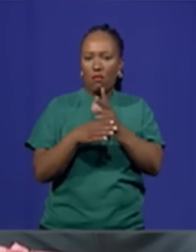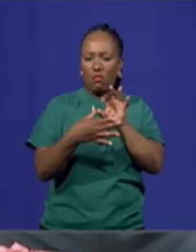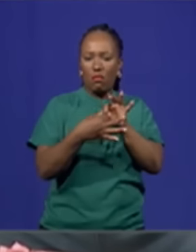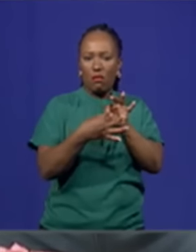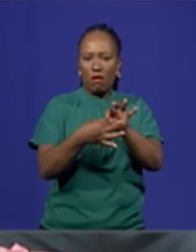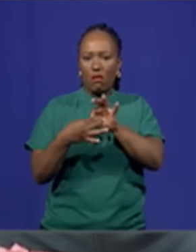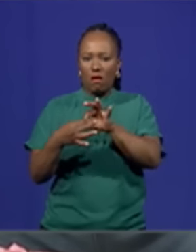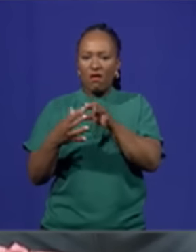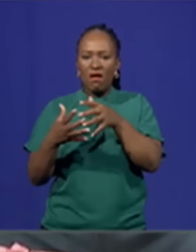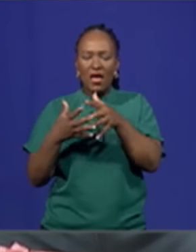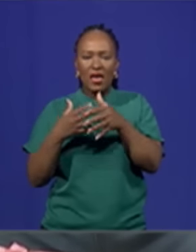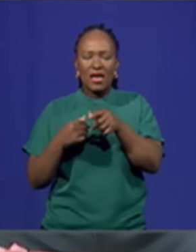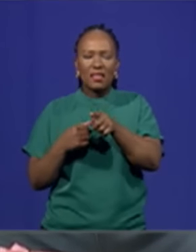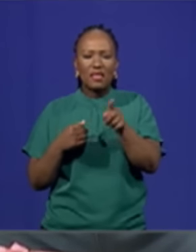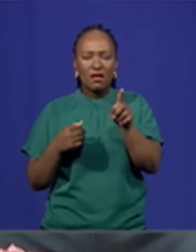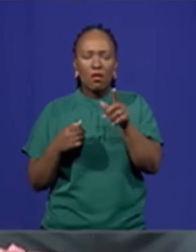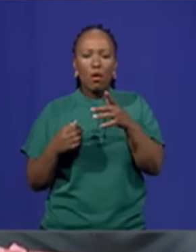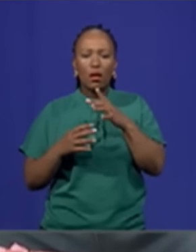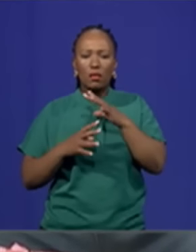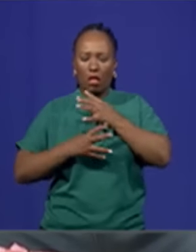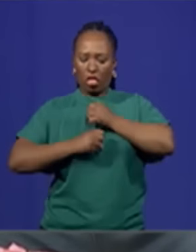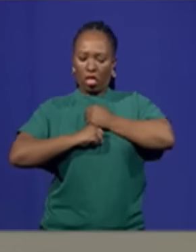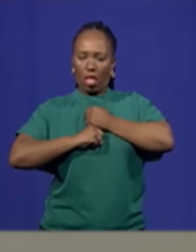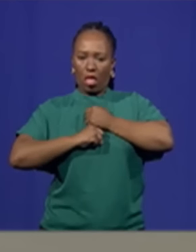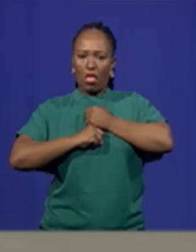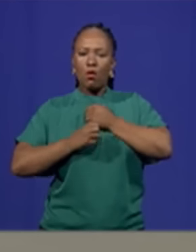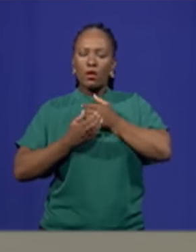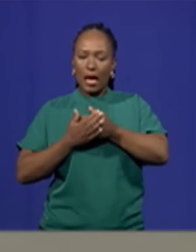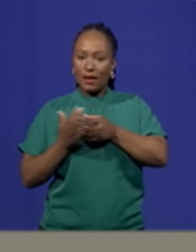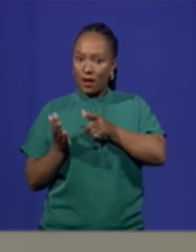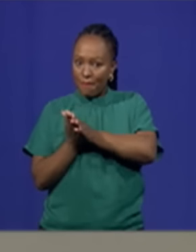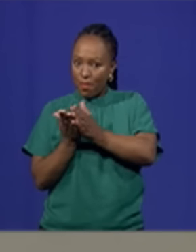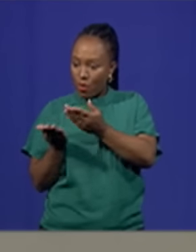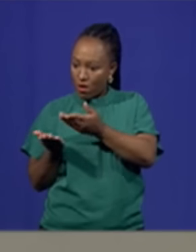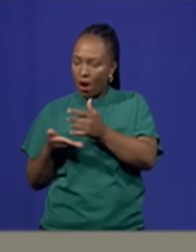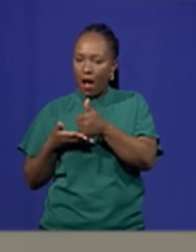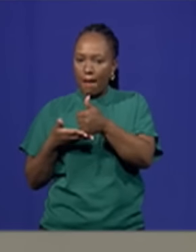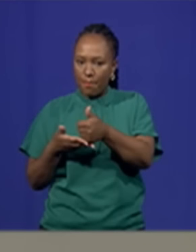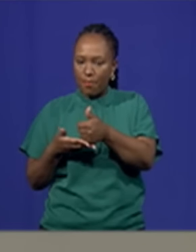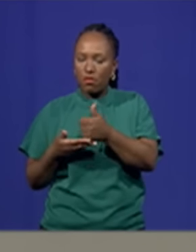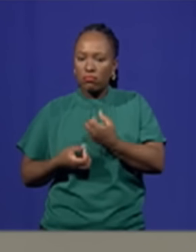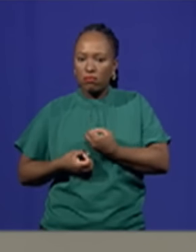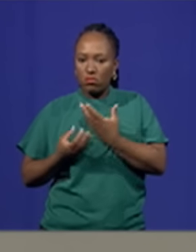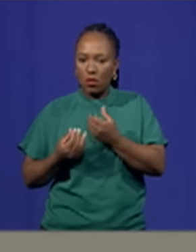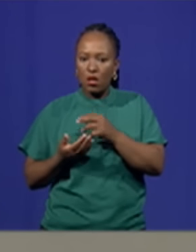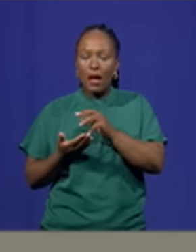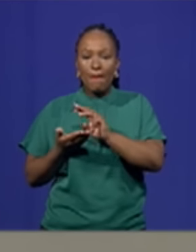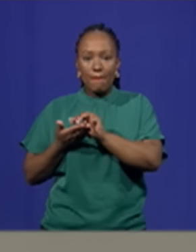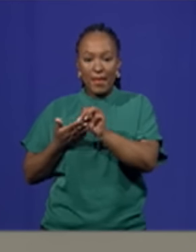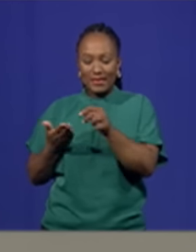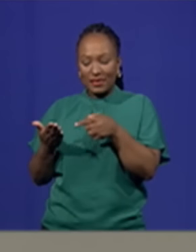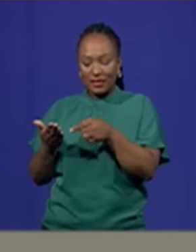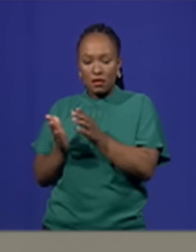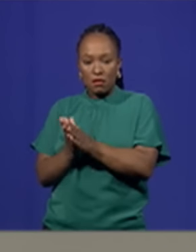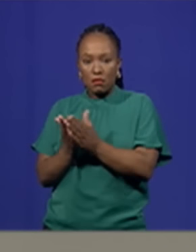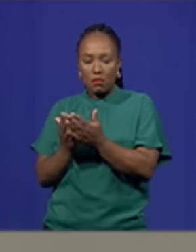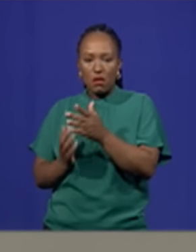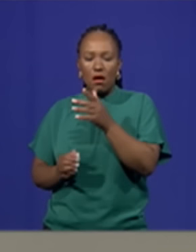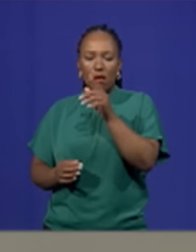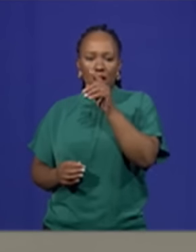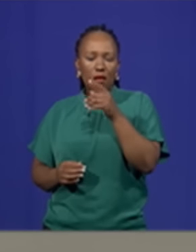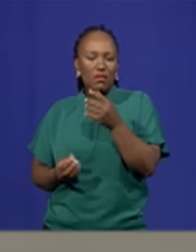ba utlwisang bohloko tseo ba sa buing ka tsona. Molaetsa o motho o fumanang ka hara buka ena haholoholo bakeng sa bana ba